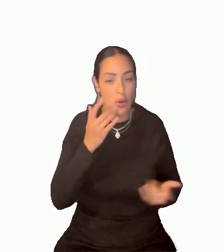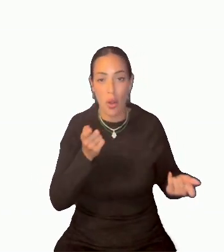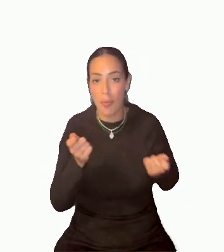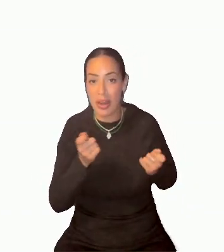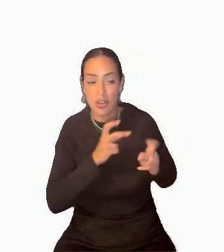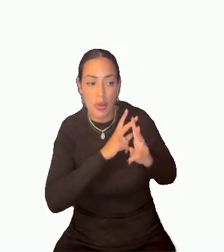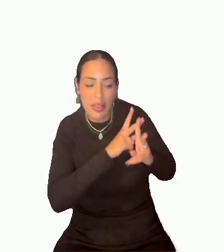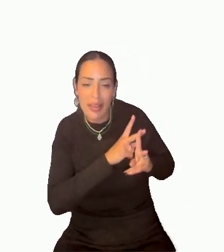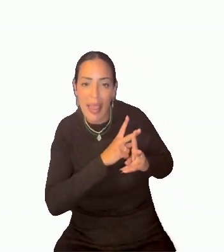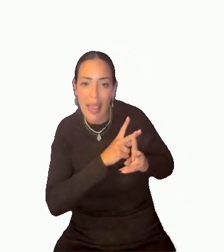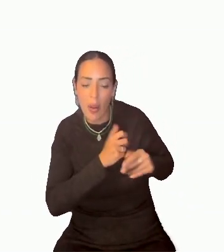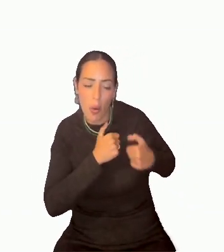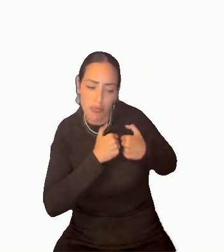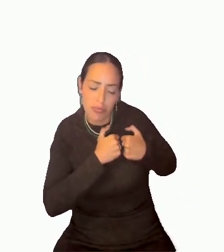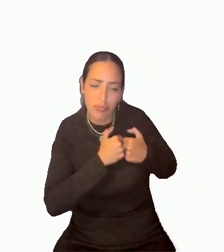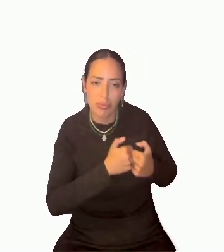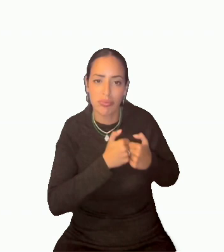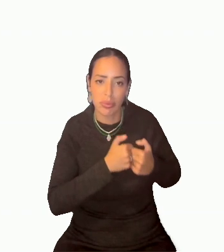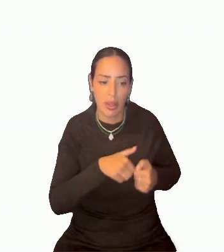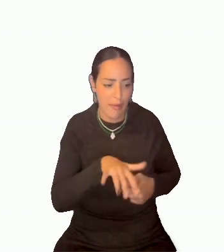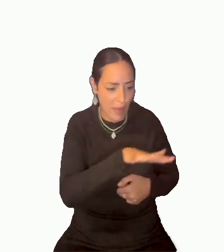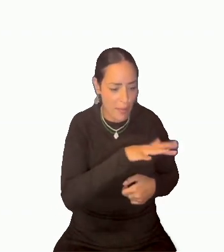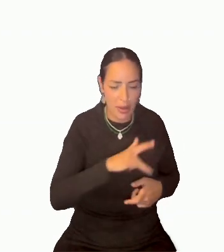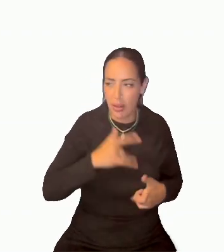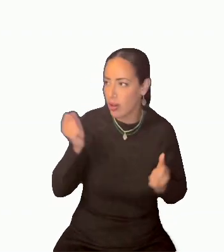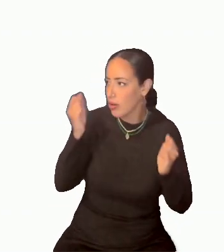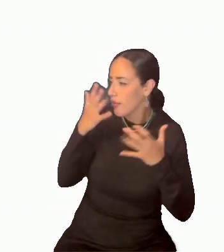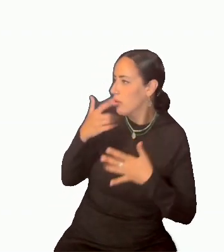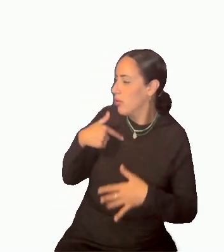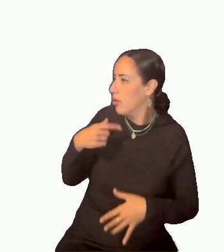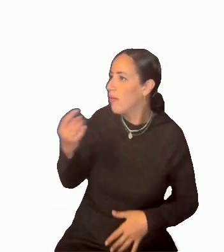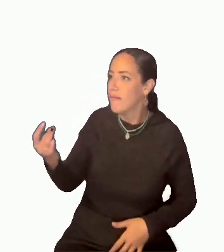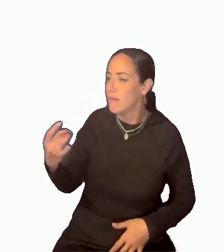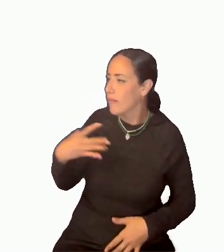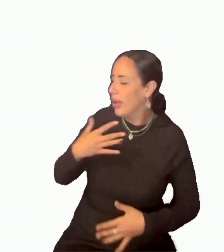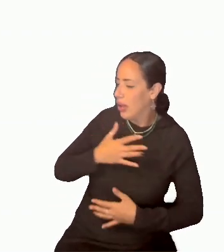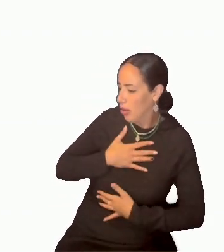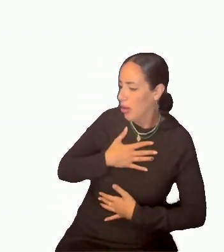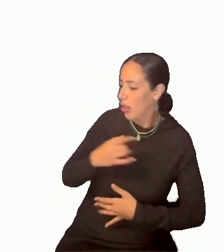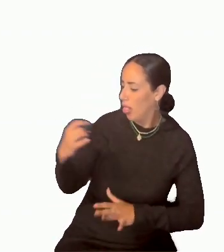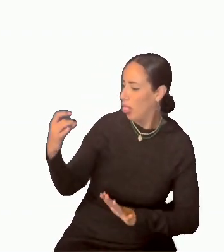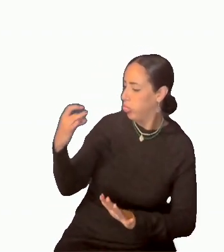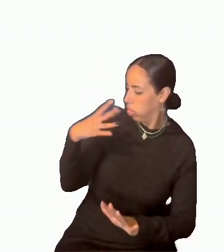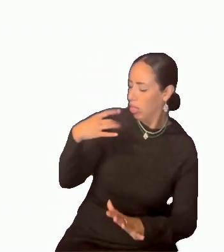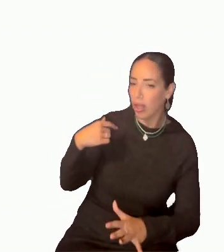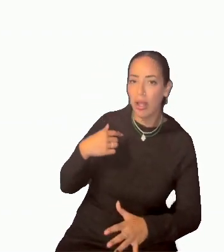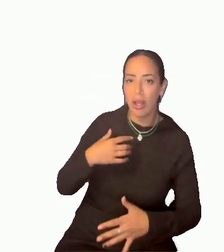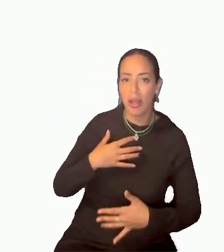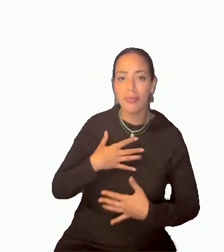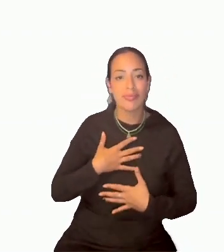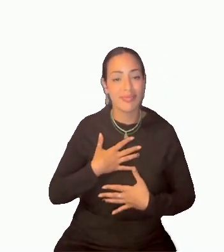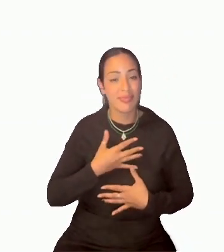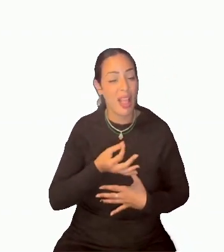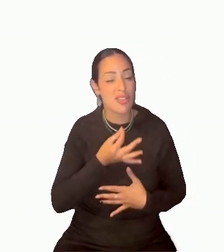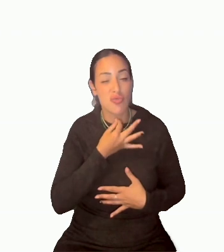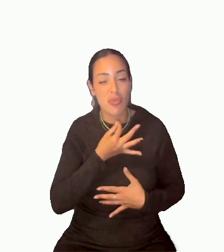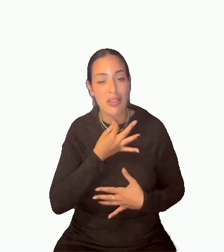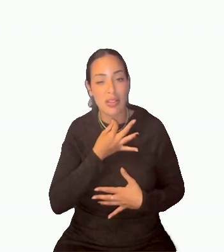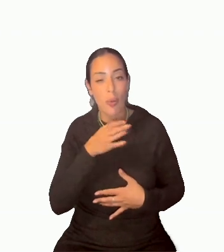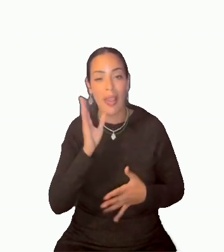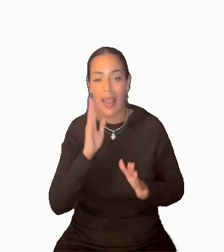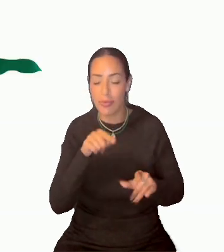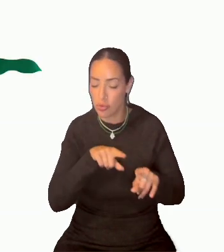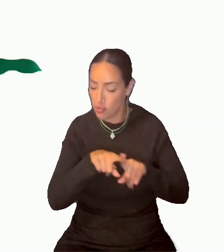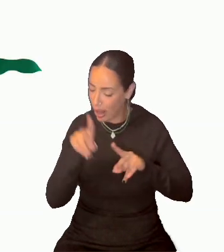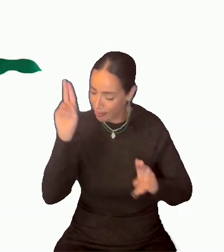consideration, bereaved families were left feeling confused, forgotten, or abandoned, and this is a risk which needs to be mitigated wherever